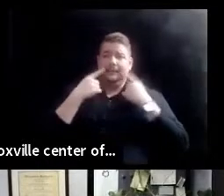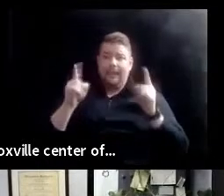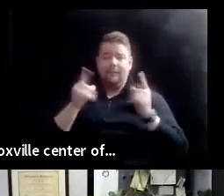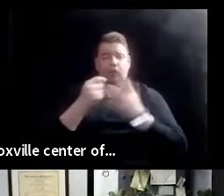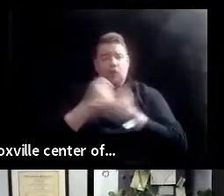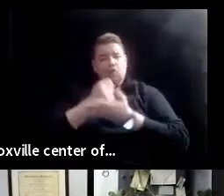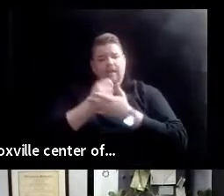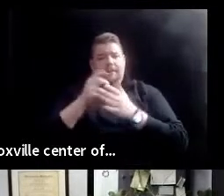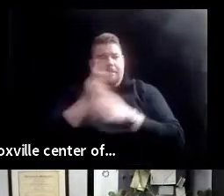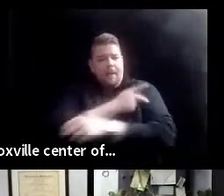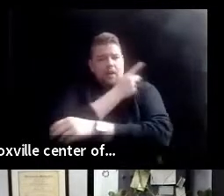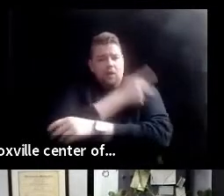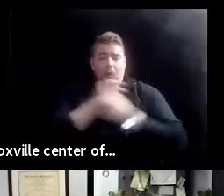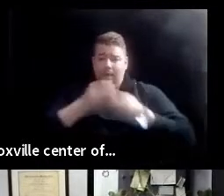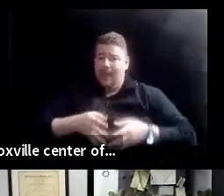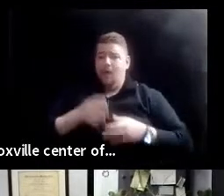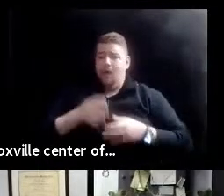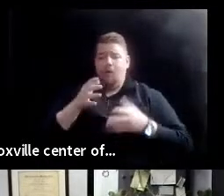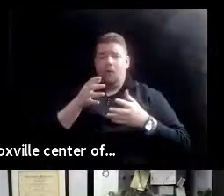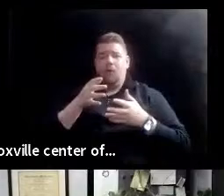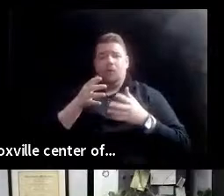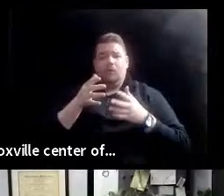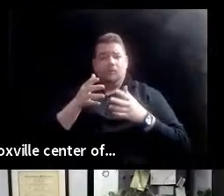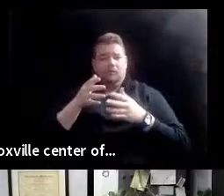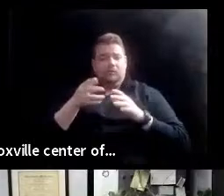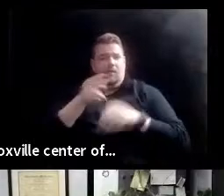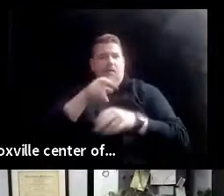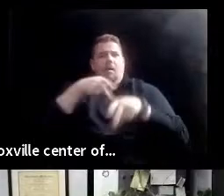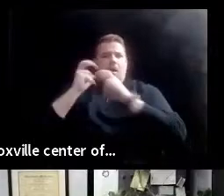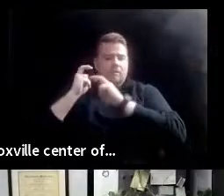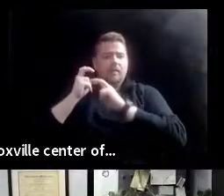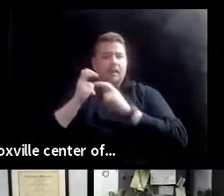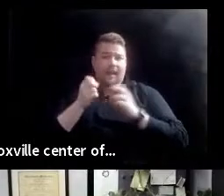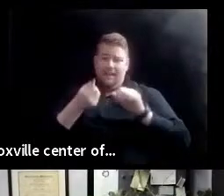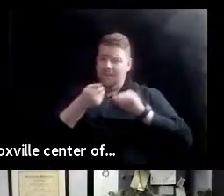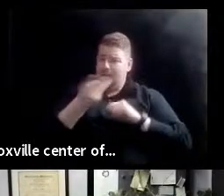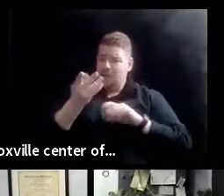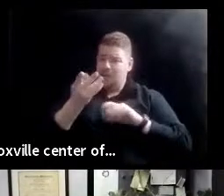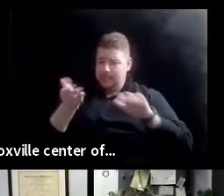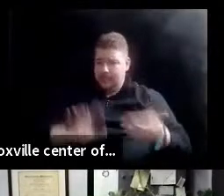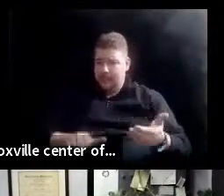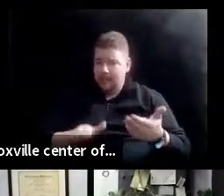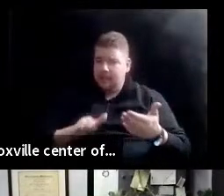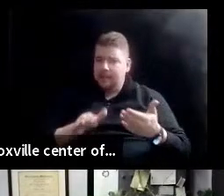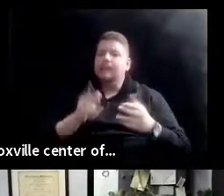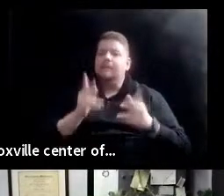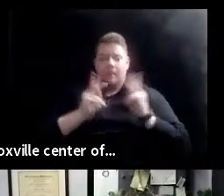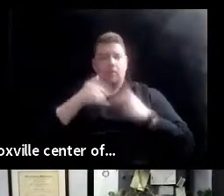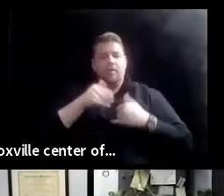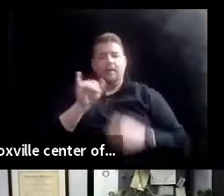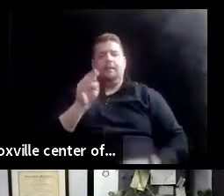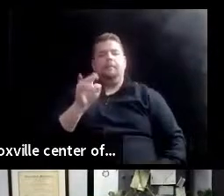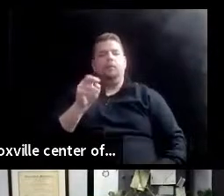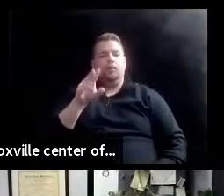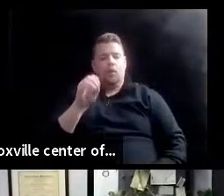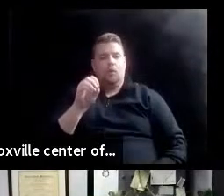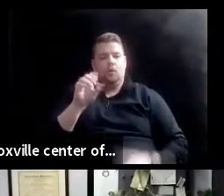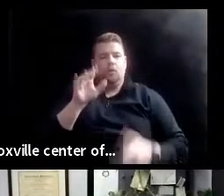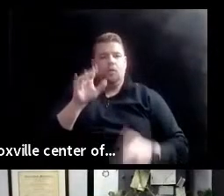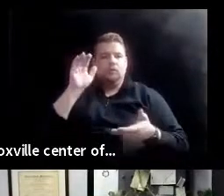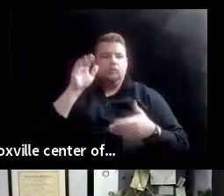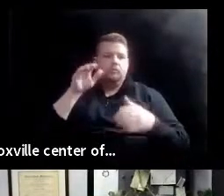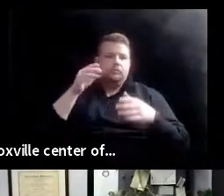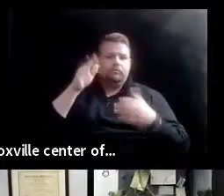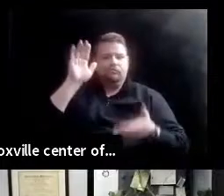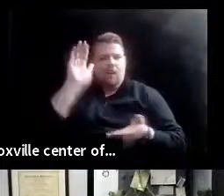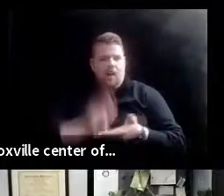without hospitalization and very few deaths, including those who are immunocompromised and in the high-risk populations with therapeutics and treatments to